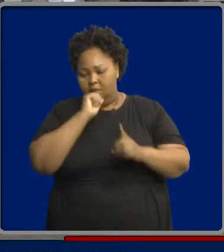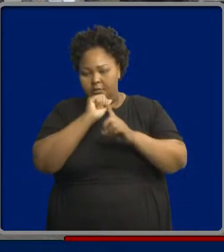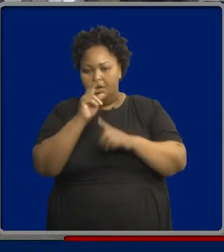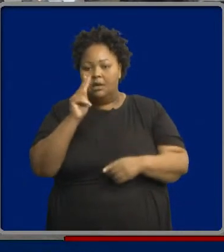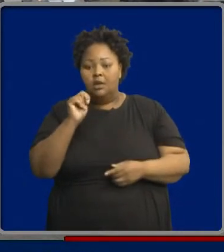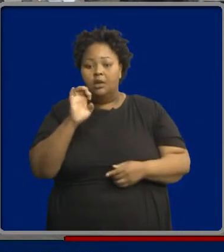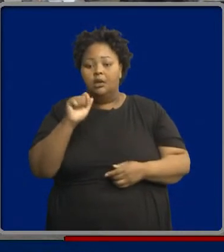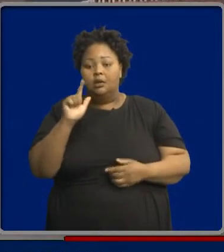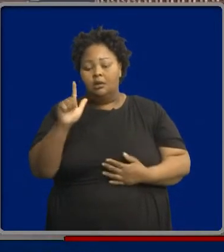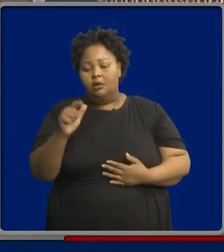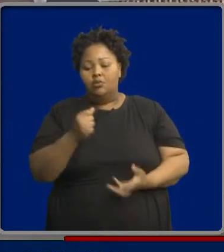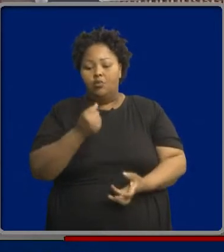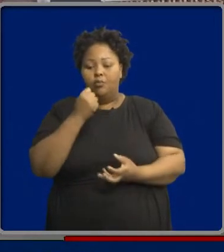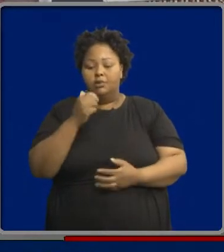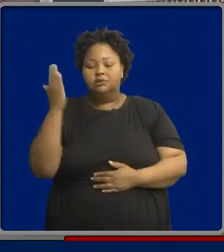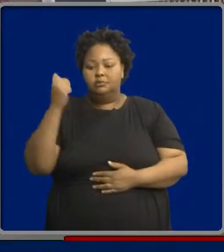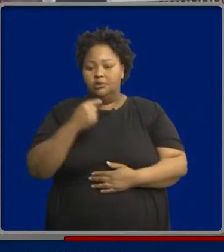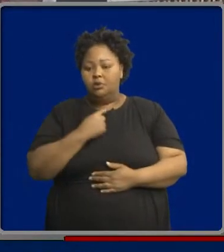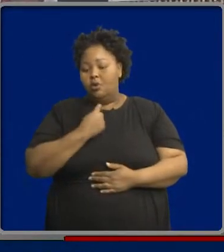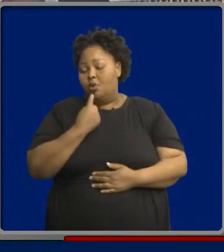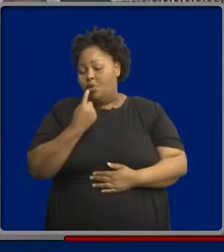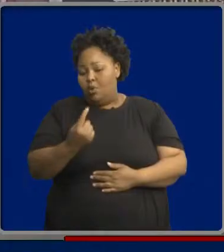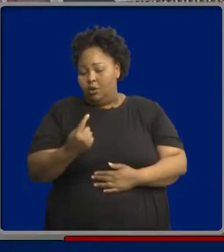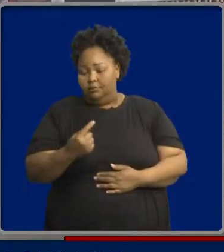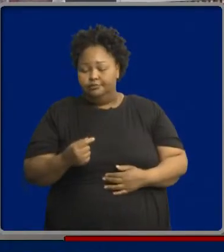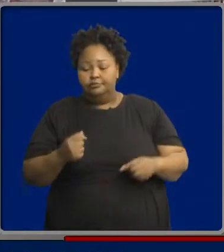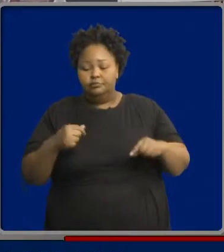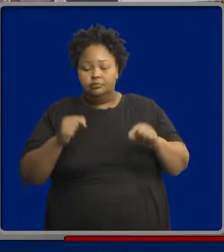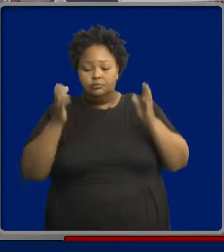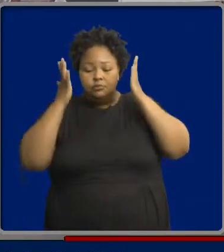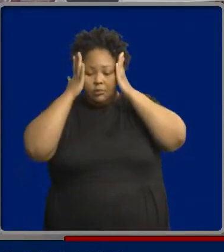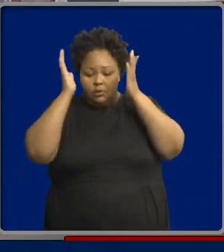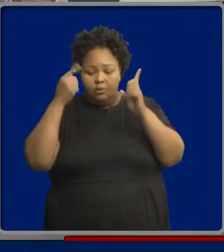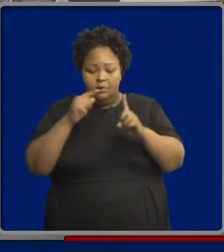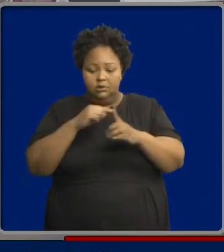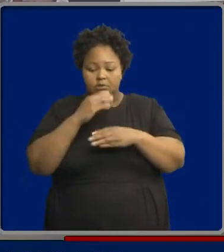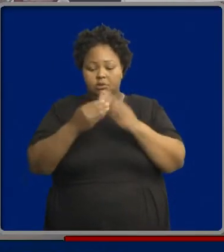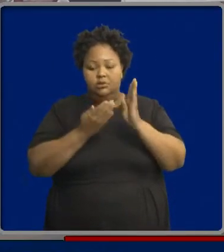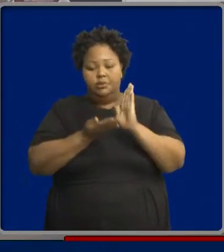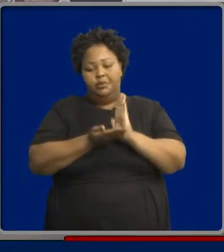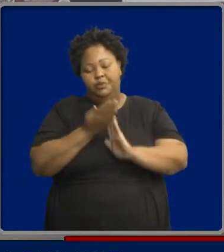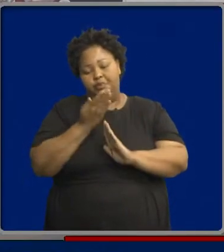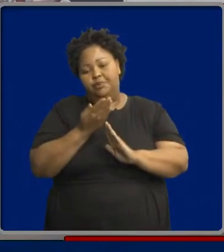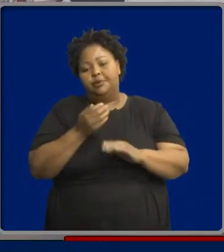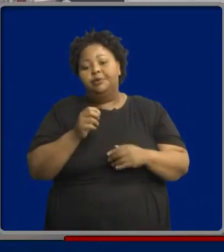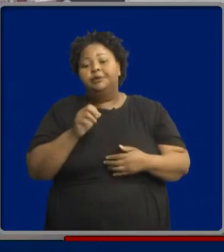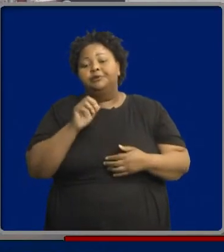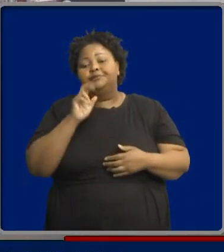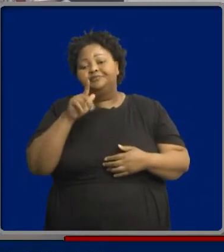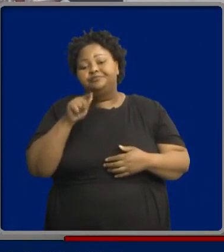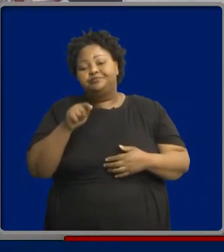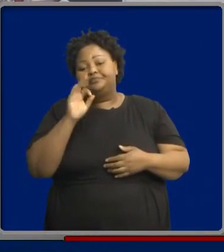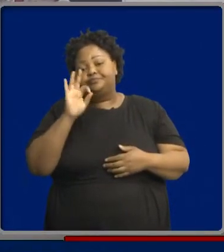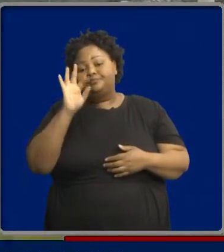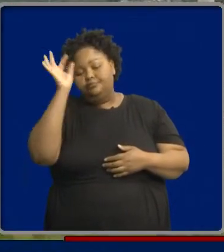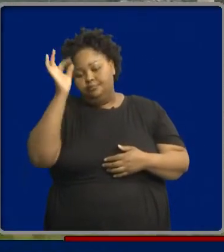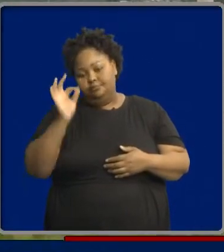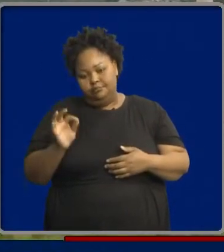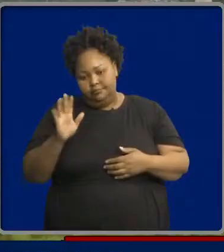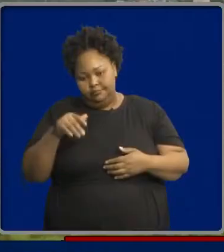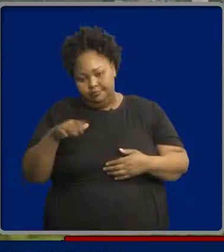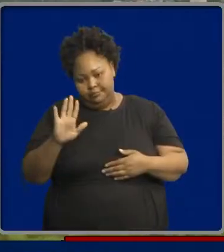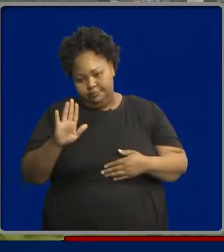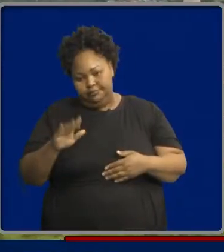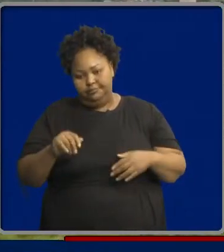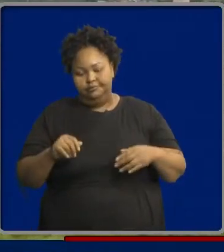that Eswatini's 2025 gross domestic product growth is projected to peak at 8.3%,